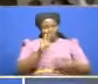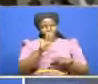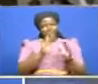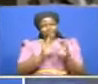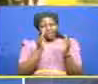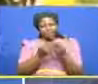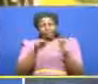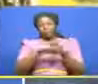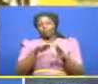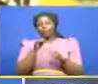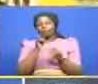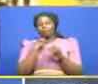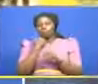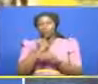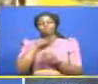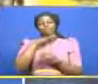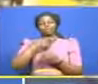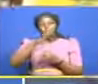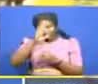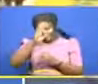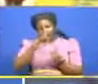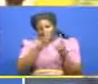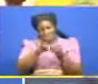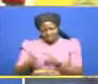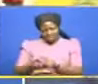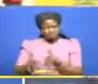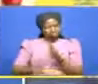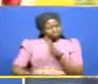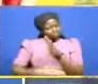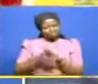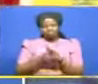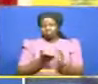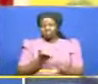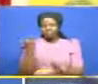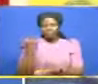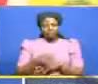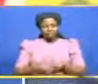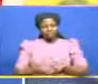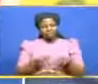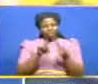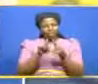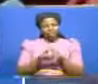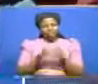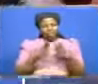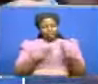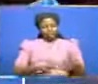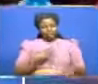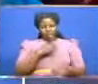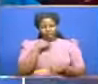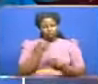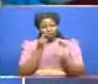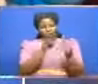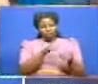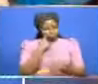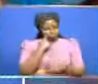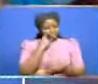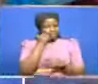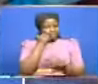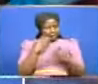return dejected. Same with visitors who have patients admitted to the facility.